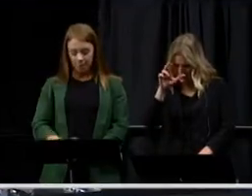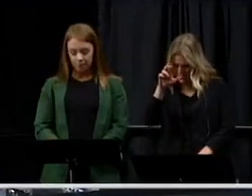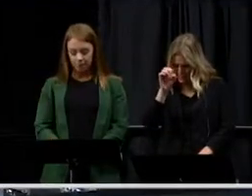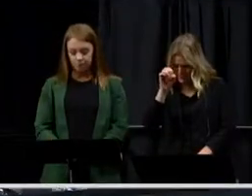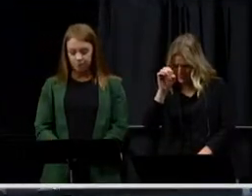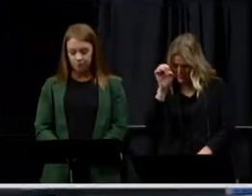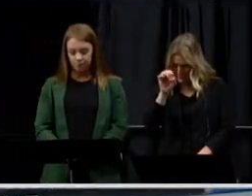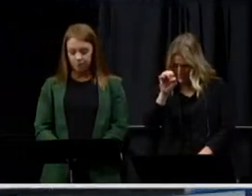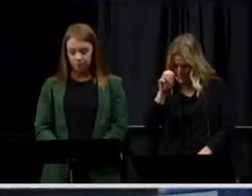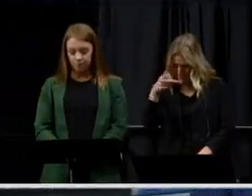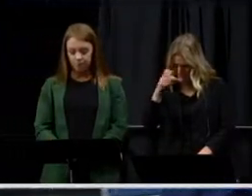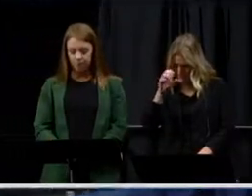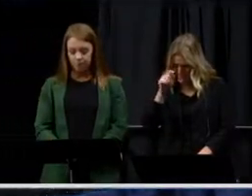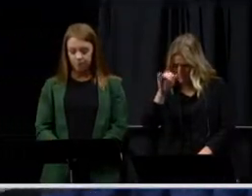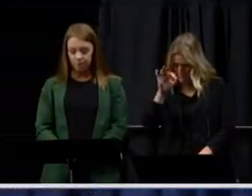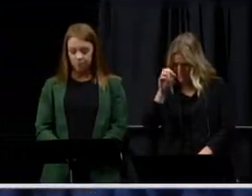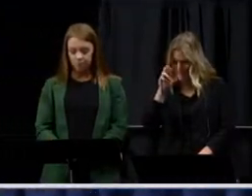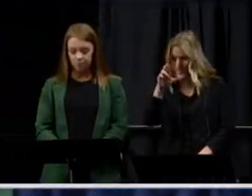Ethan Pettit-Frere.